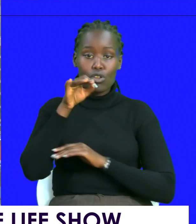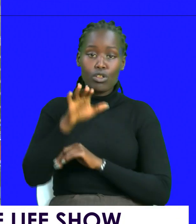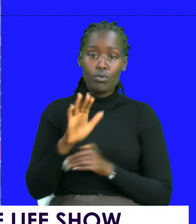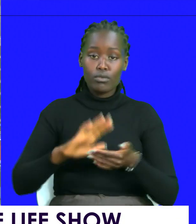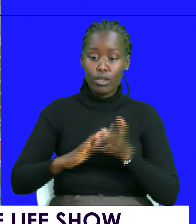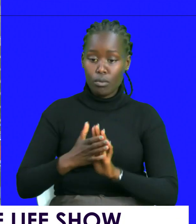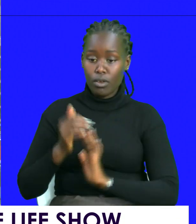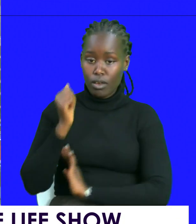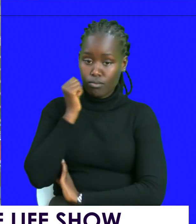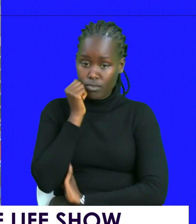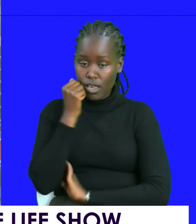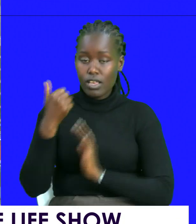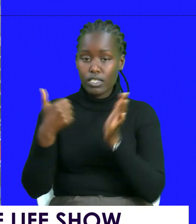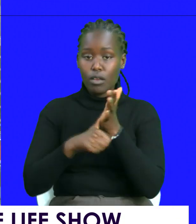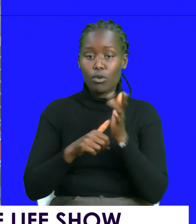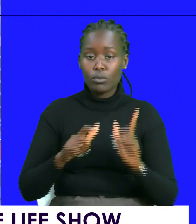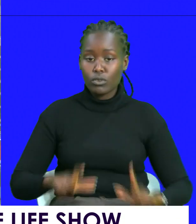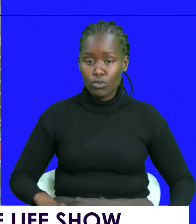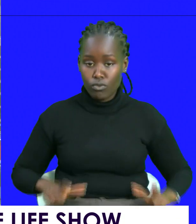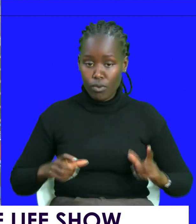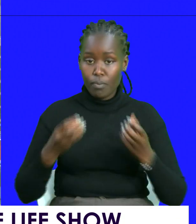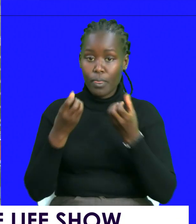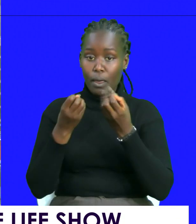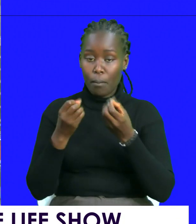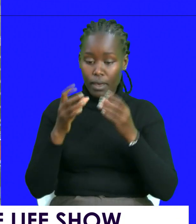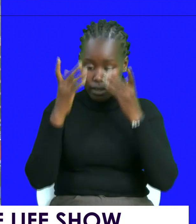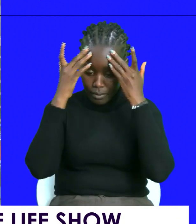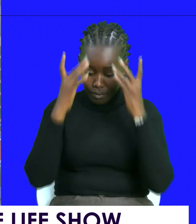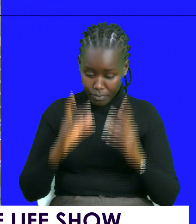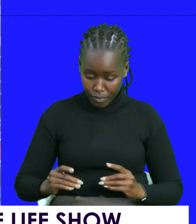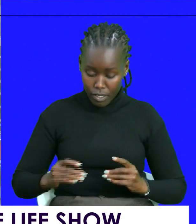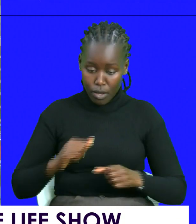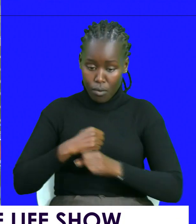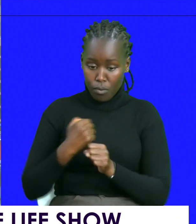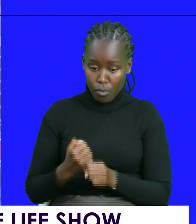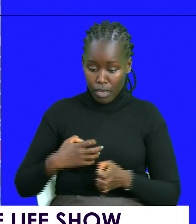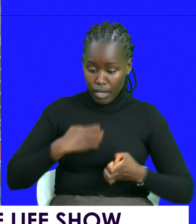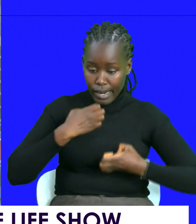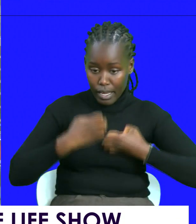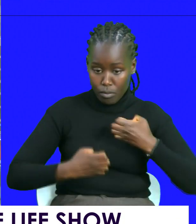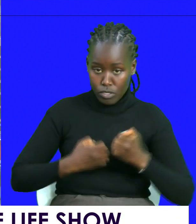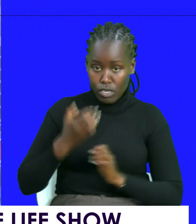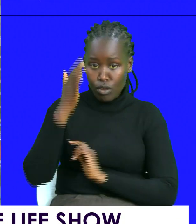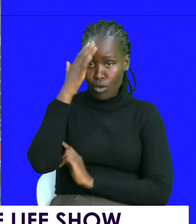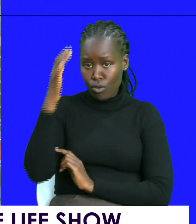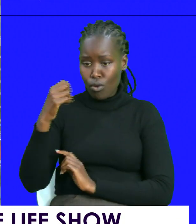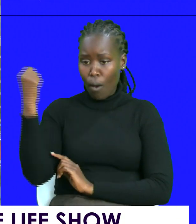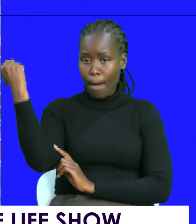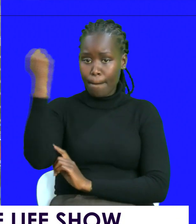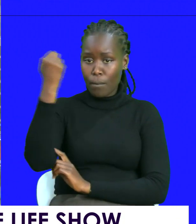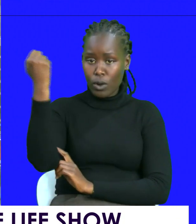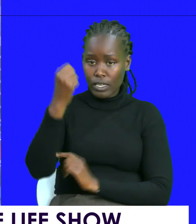of life lie. Many decisions are made emotionally. Did you know that even politics